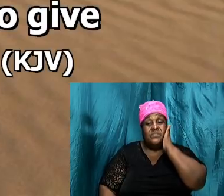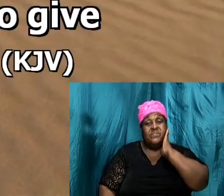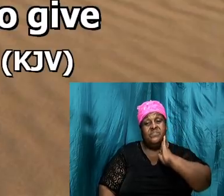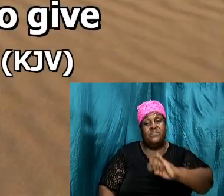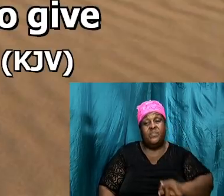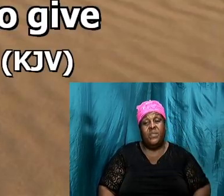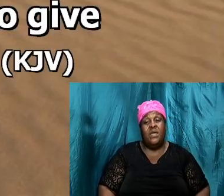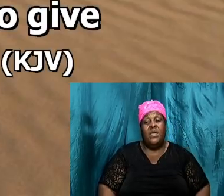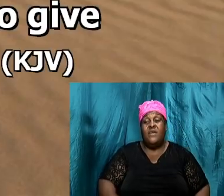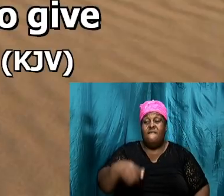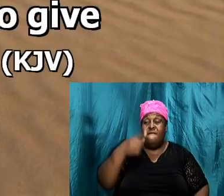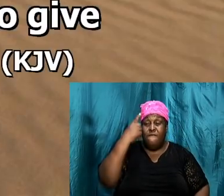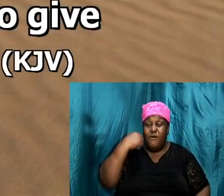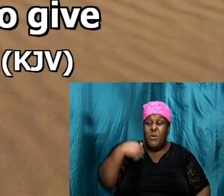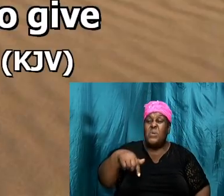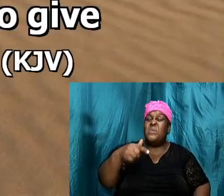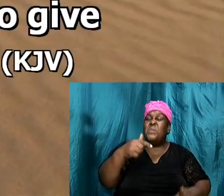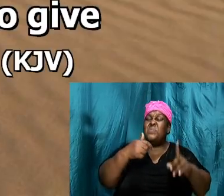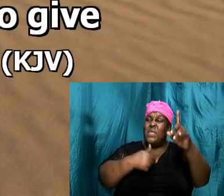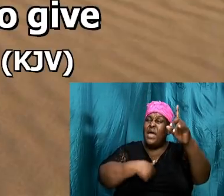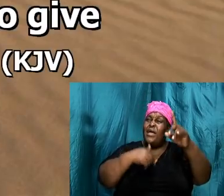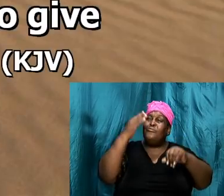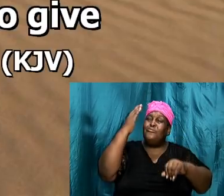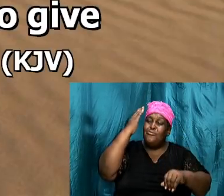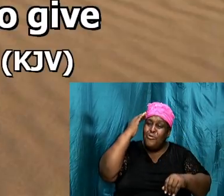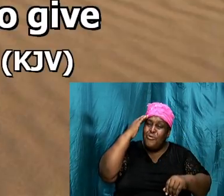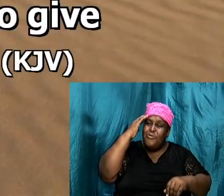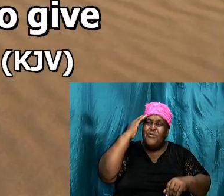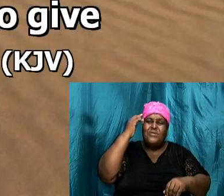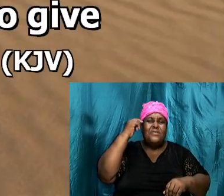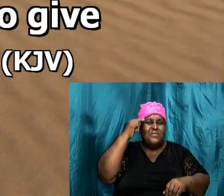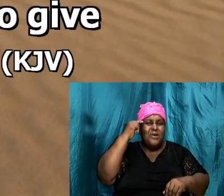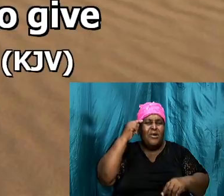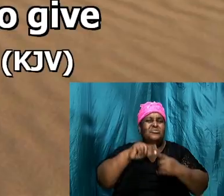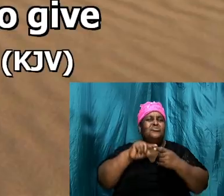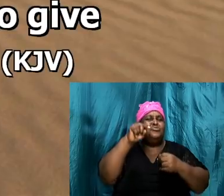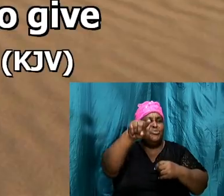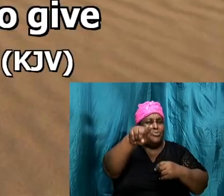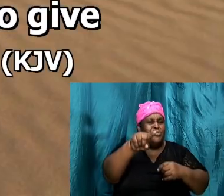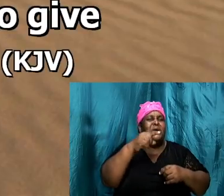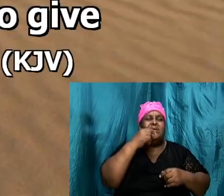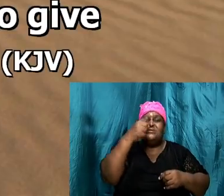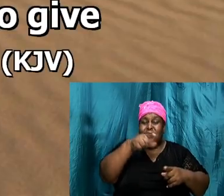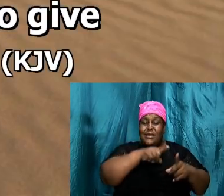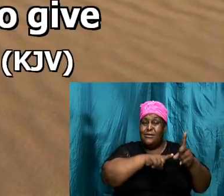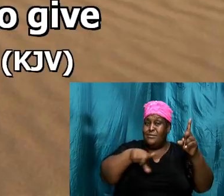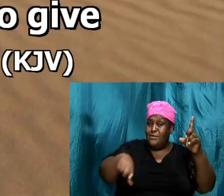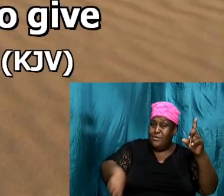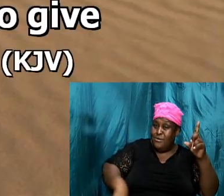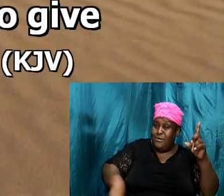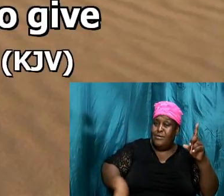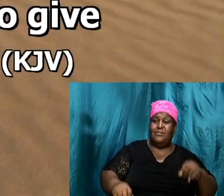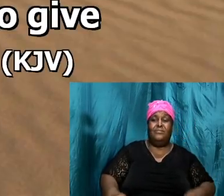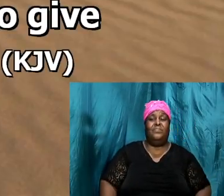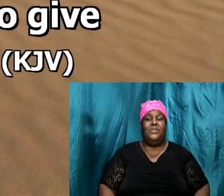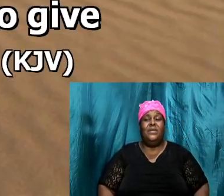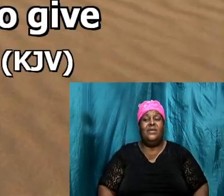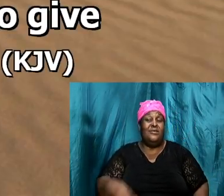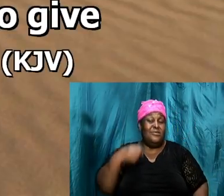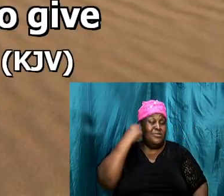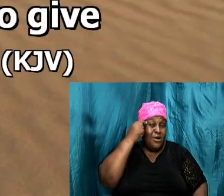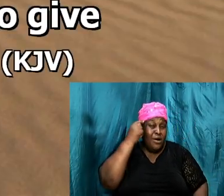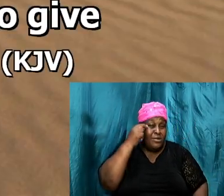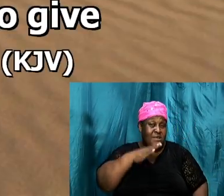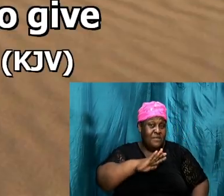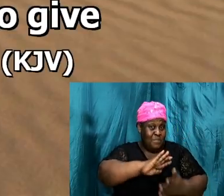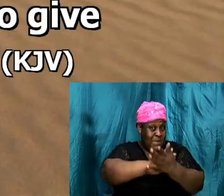for I know the thoughts that I think towards you say the Lord thoughts of